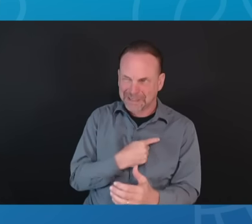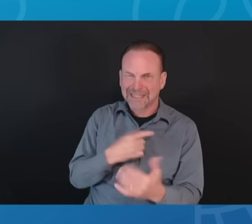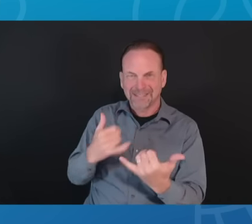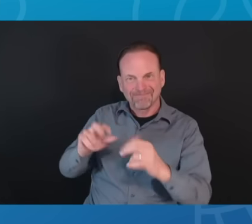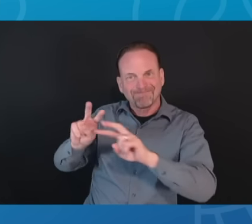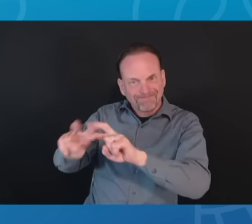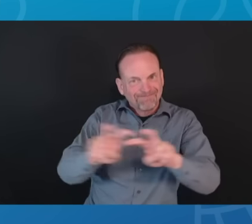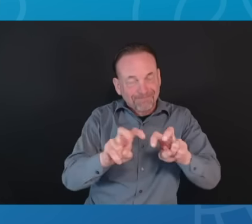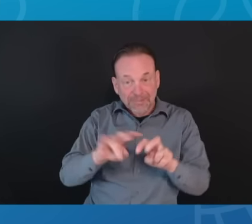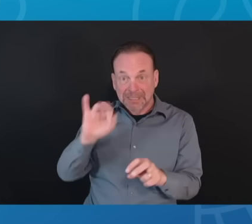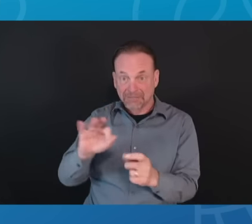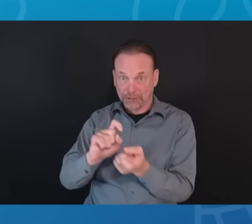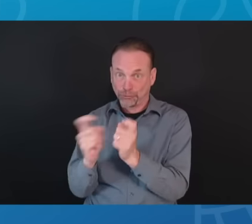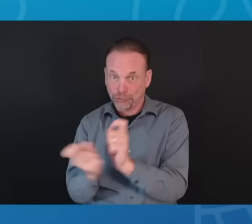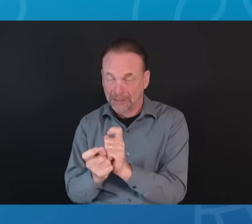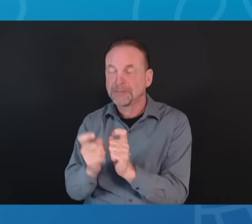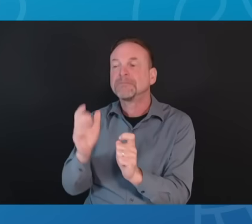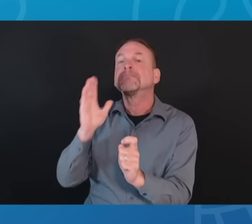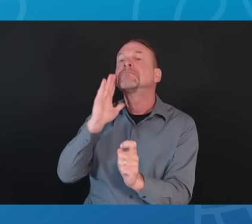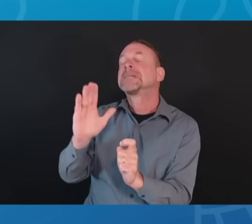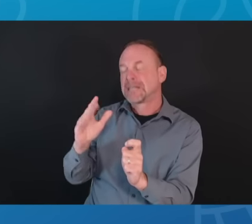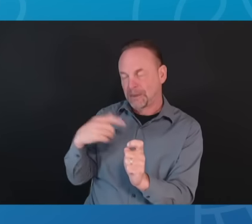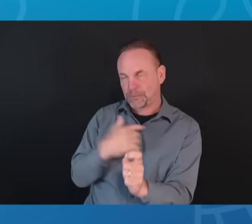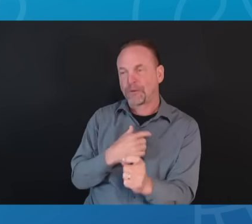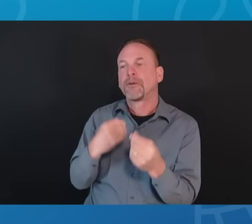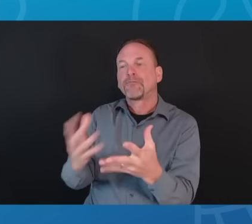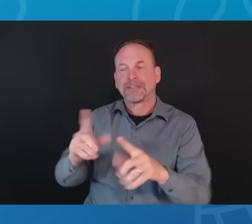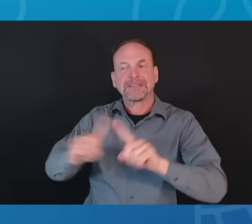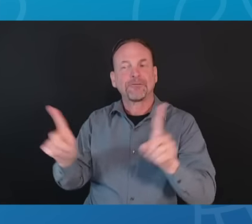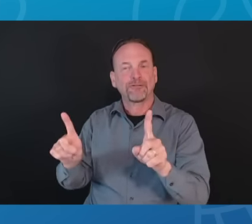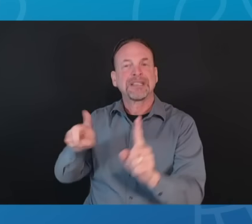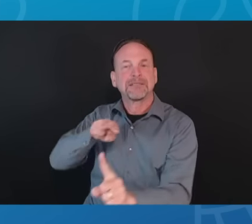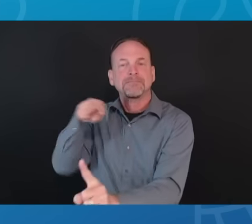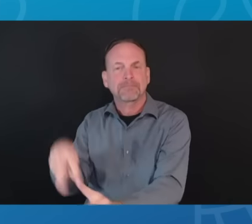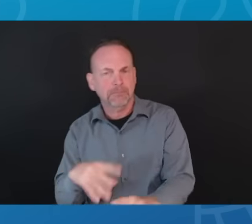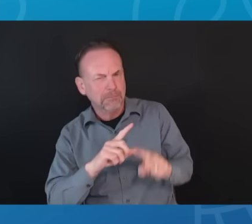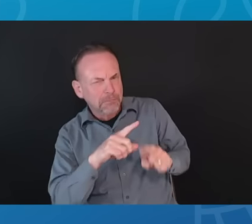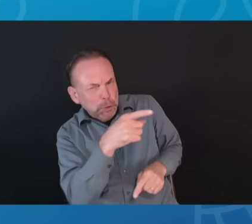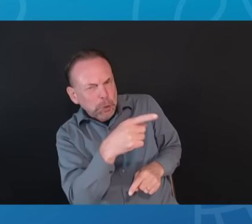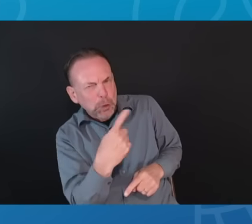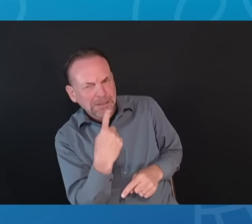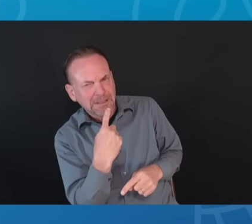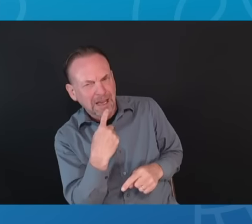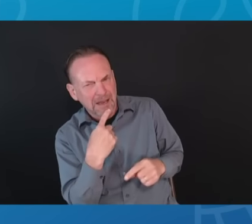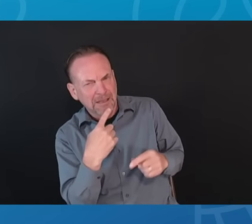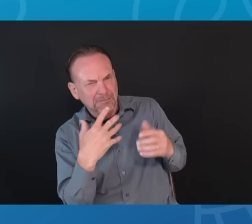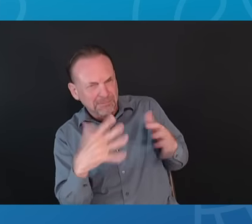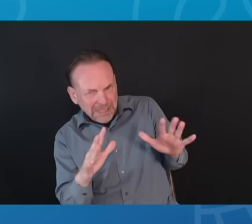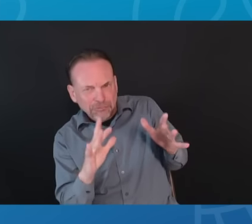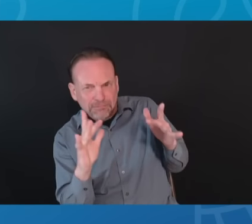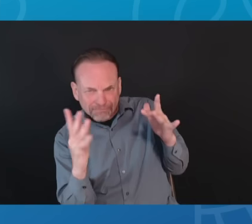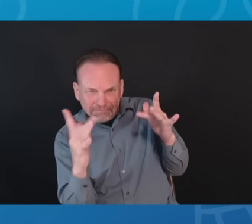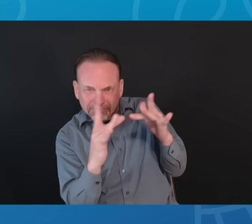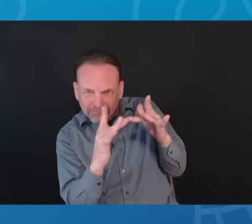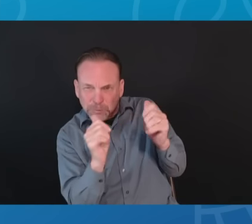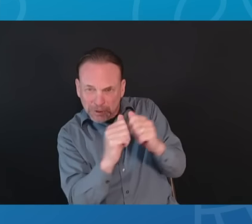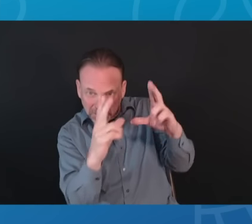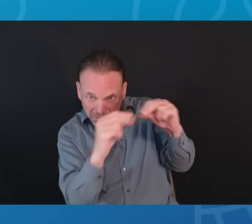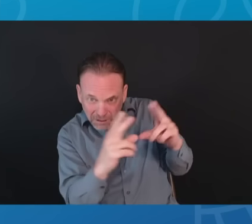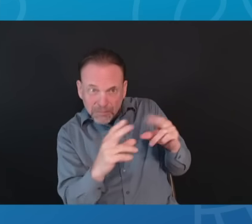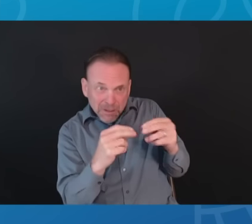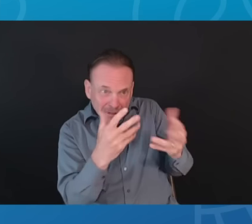have confirmed several times that you are in contact with the Lebanese and you are working behind the scene. But the Prime Minister yesterday, he had an